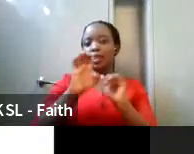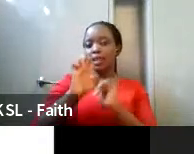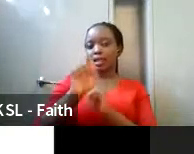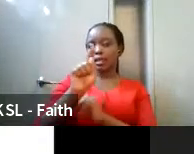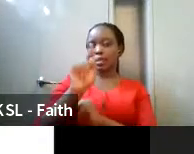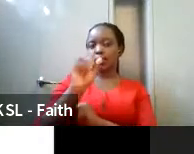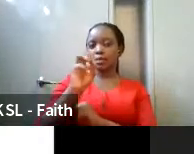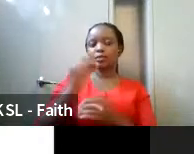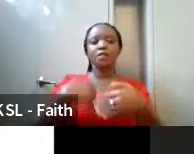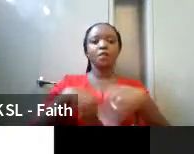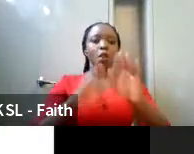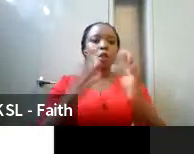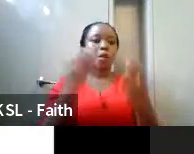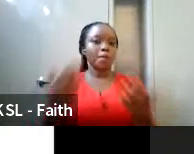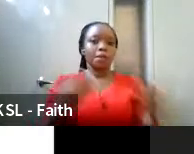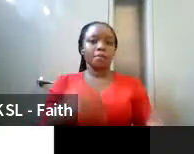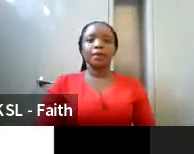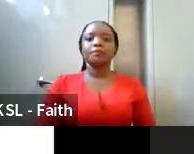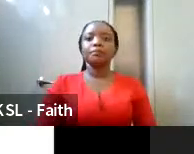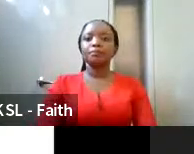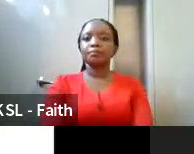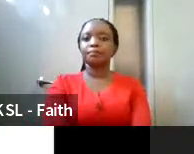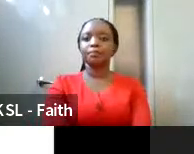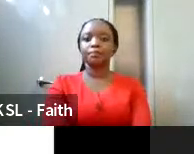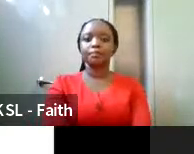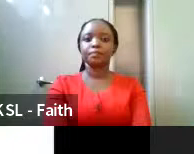compliance. Okay.